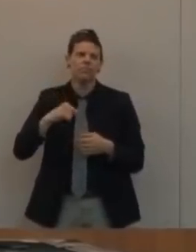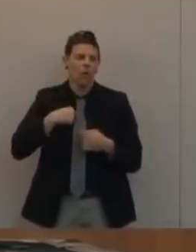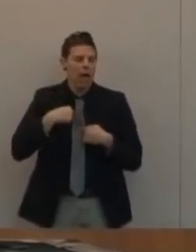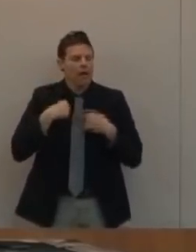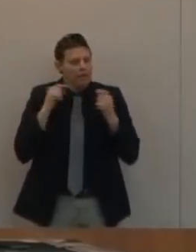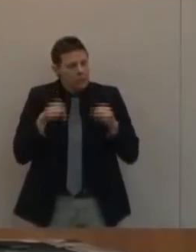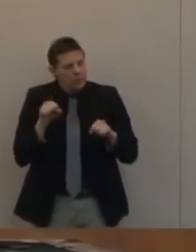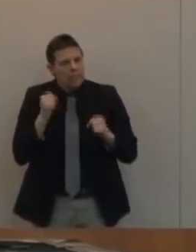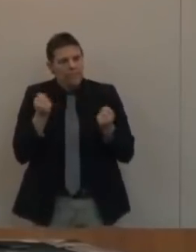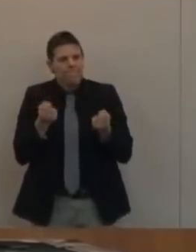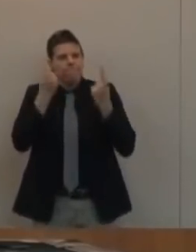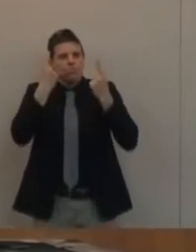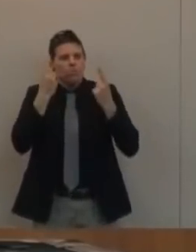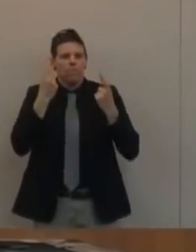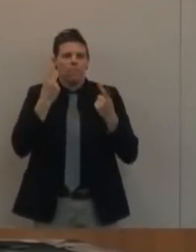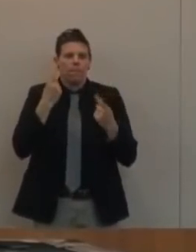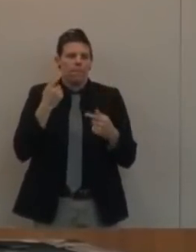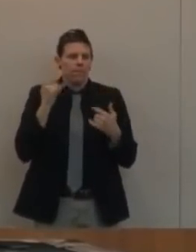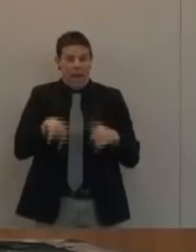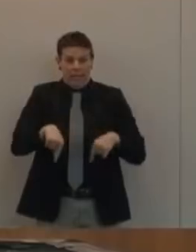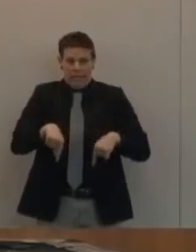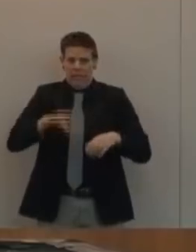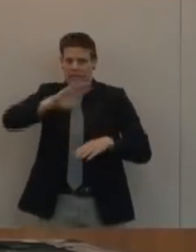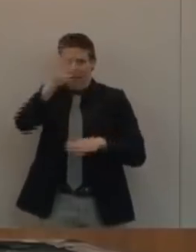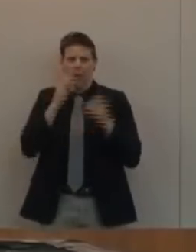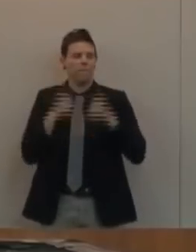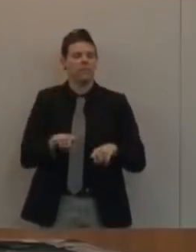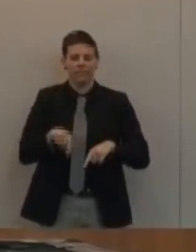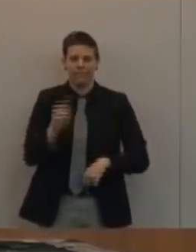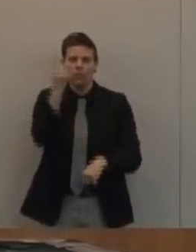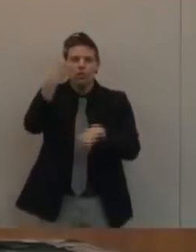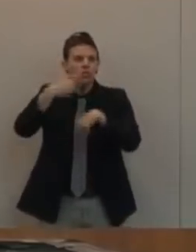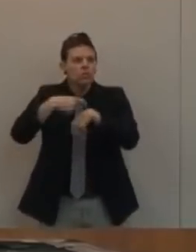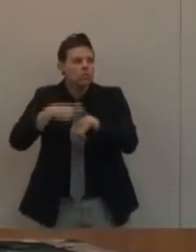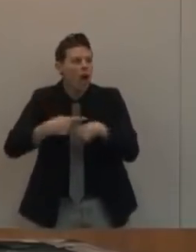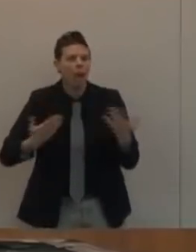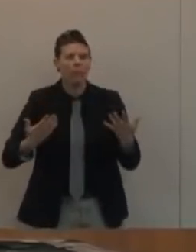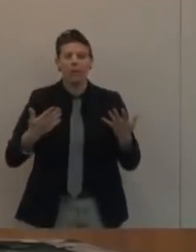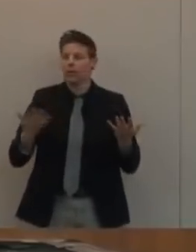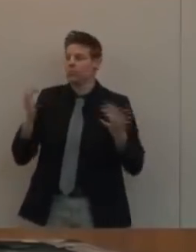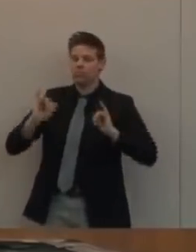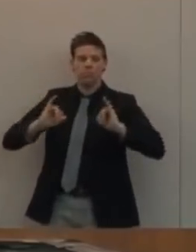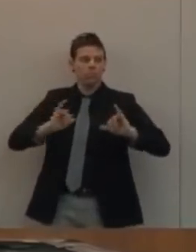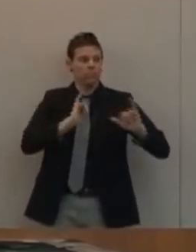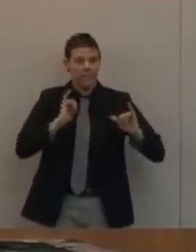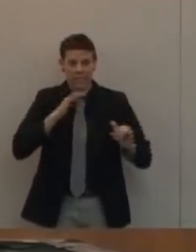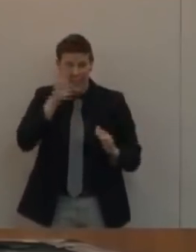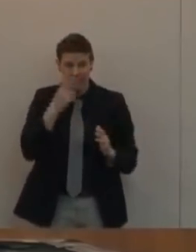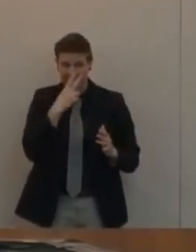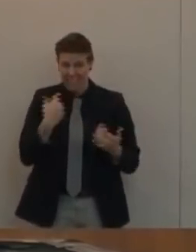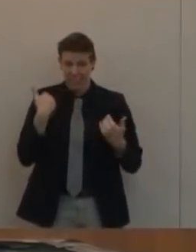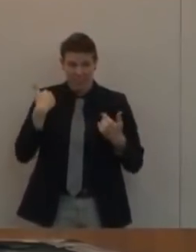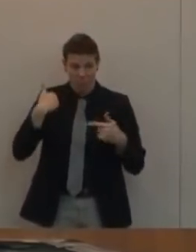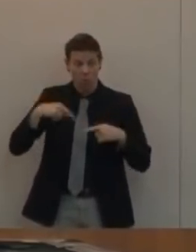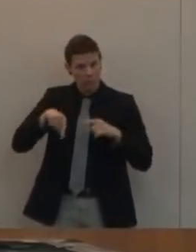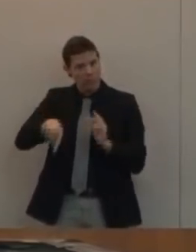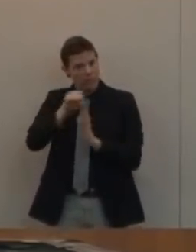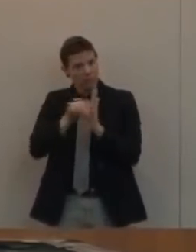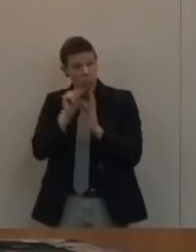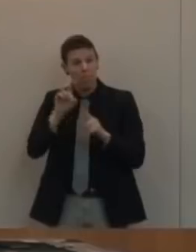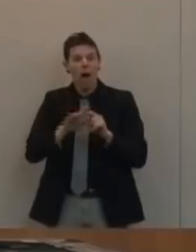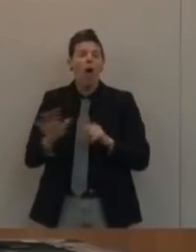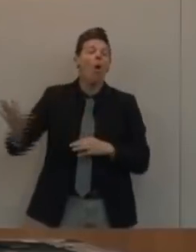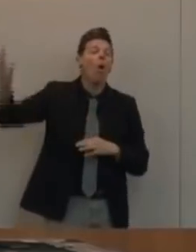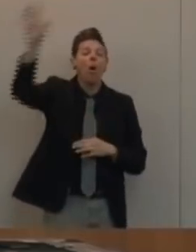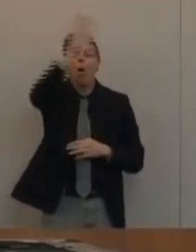is an unprecedented issue, not just here, but all across the country. And we should lead by example by continuing to